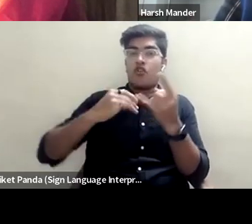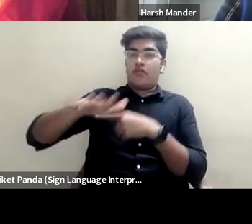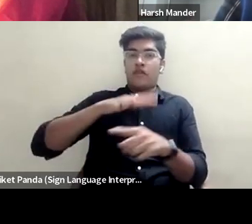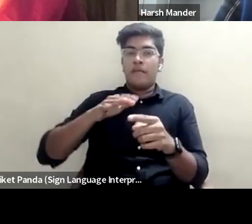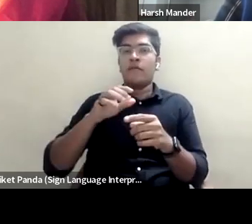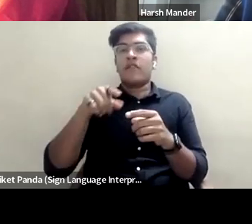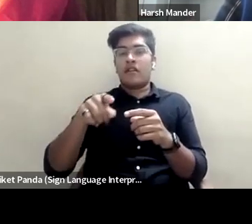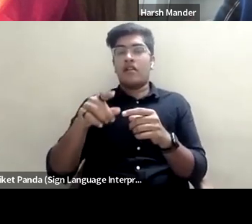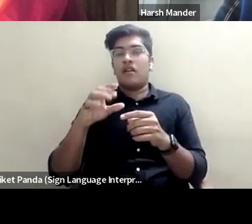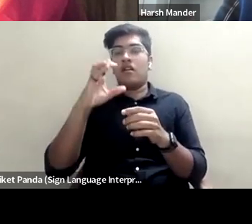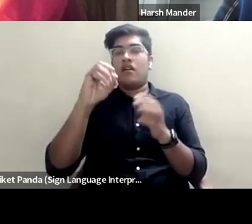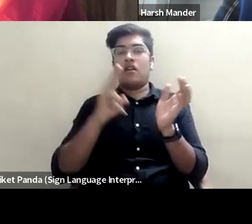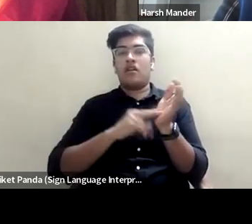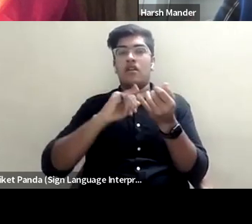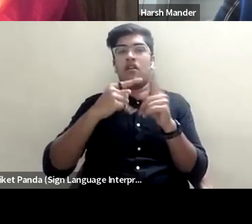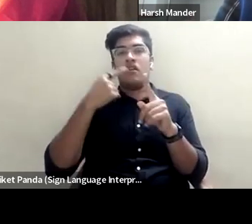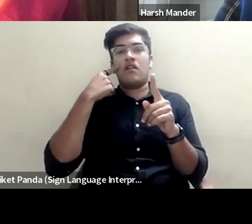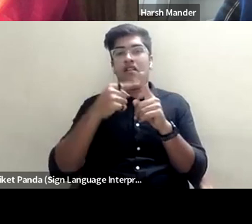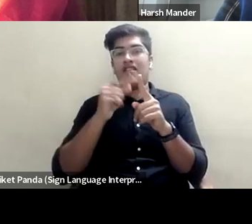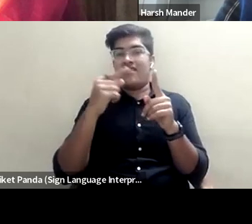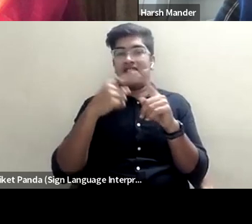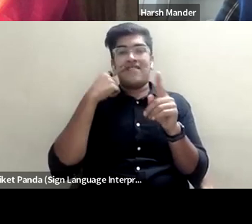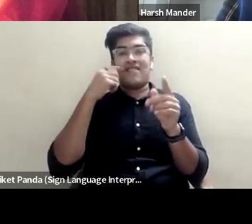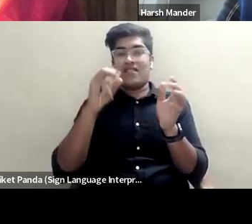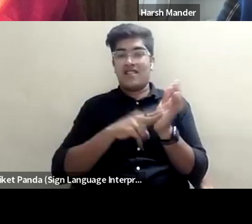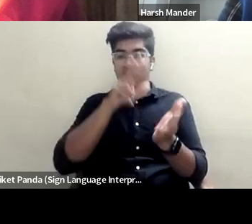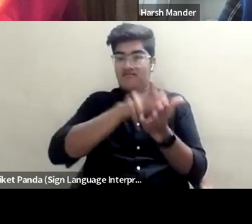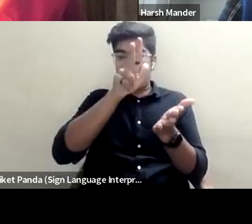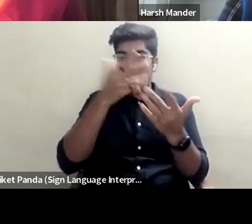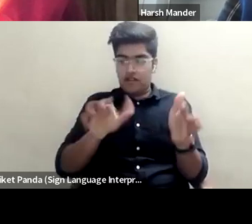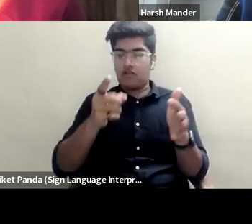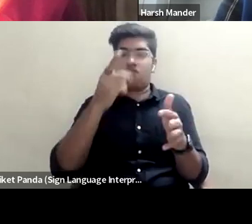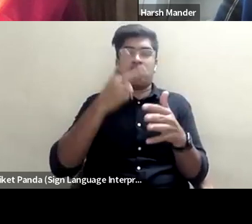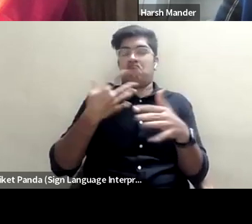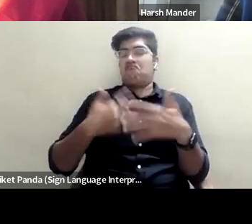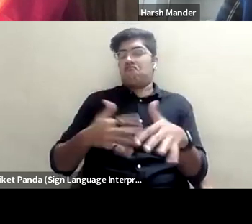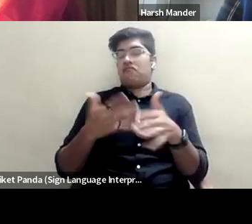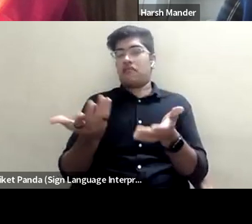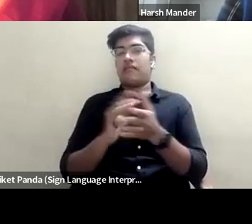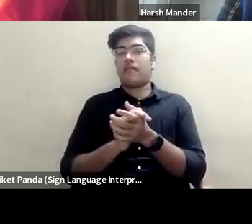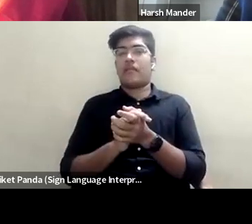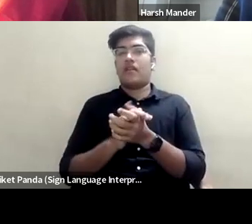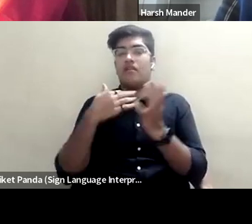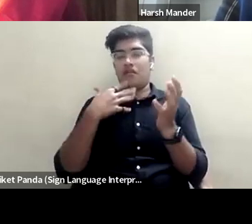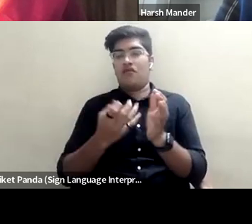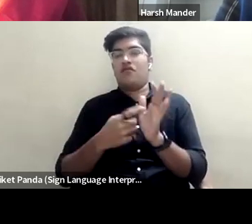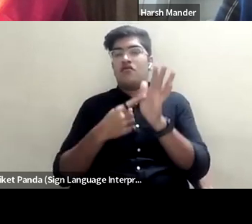just wanted to express my appreciation. And on the vocabulary, I just wanted to add